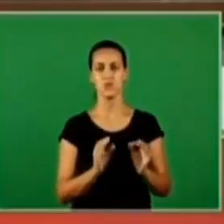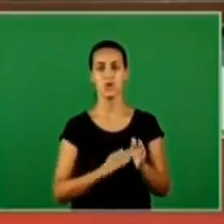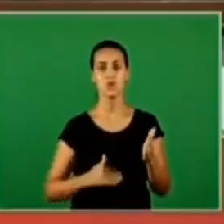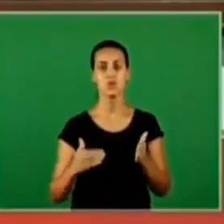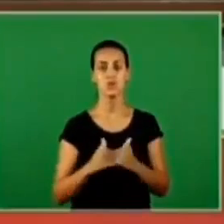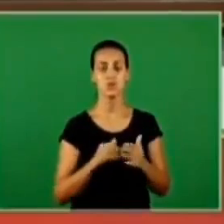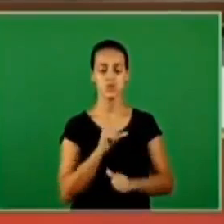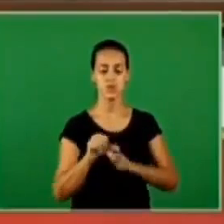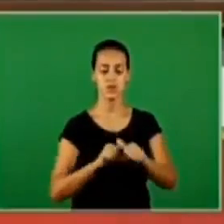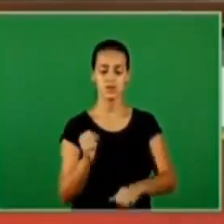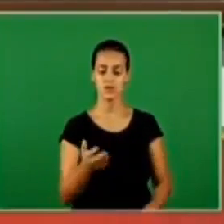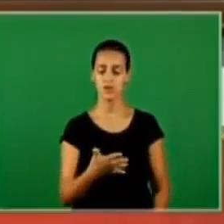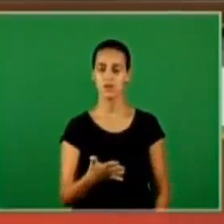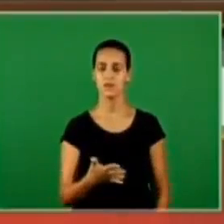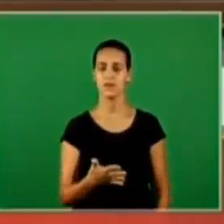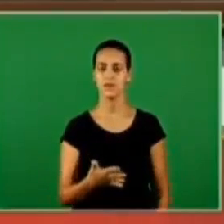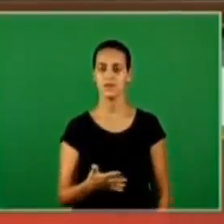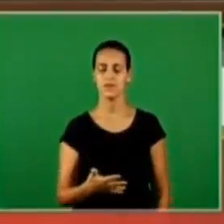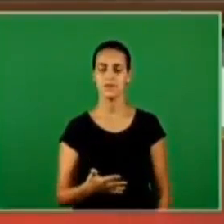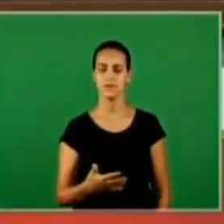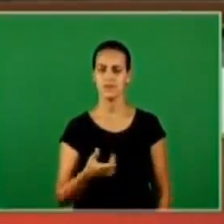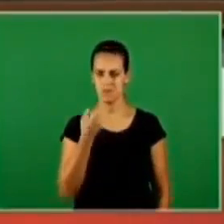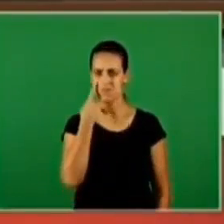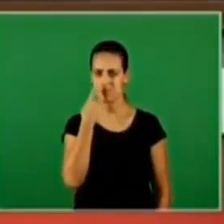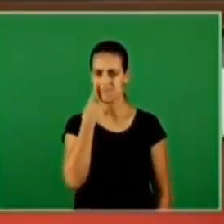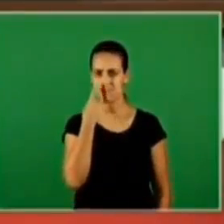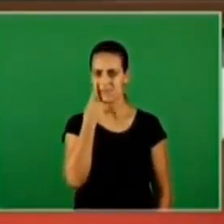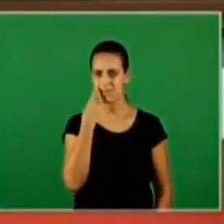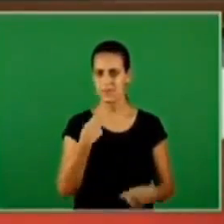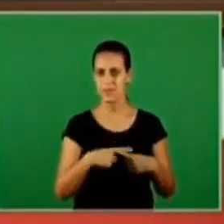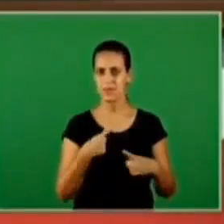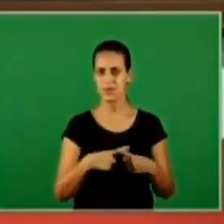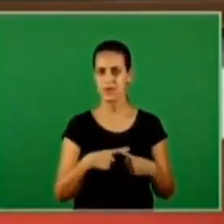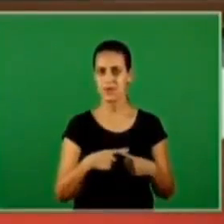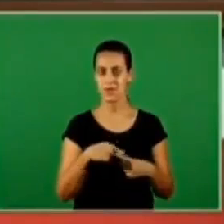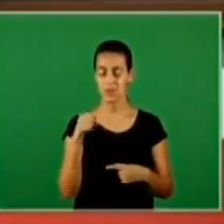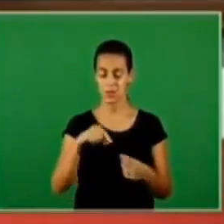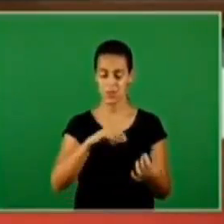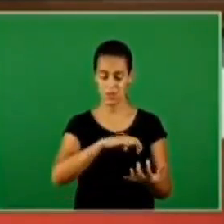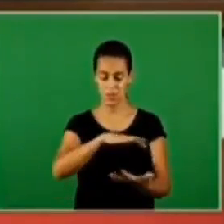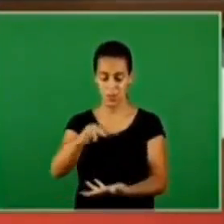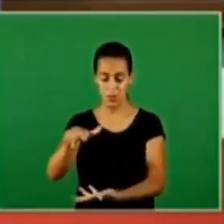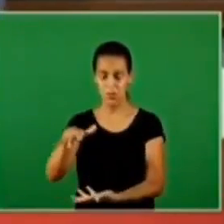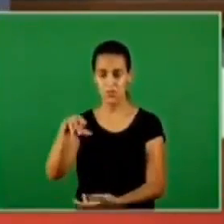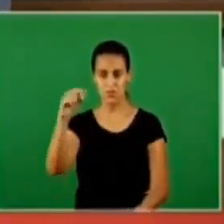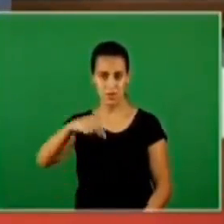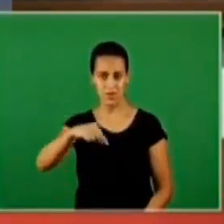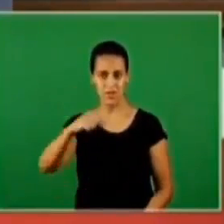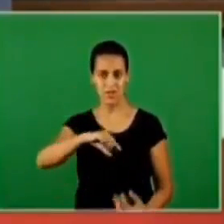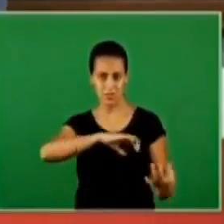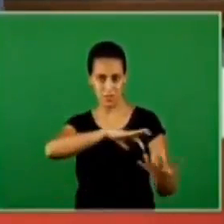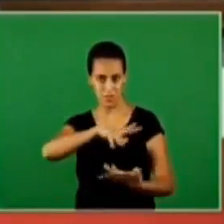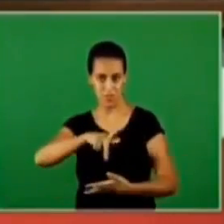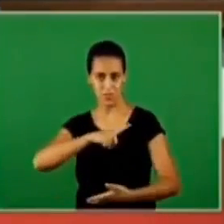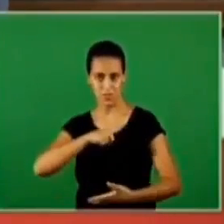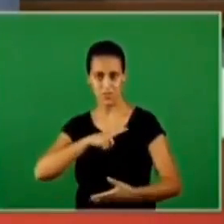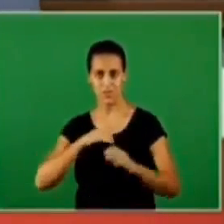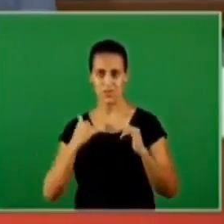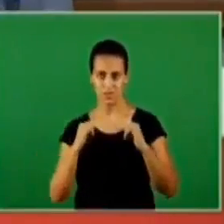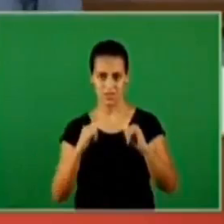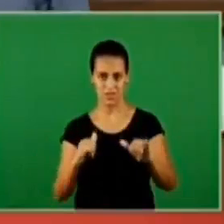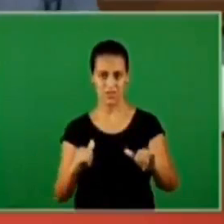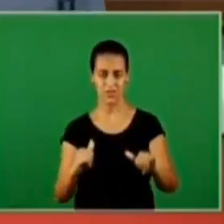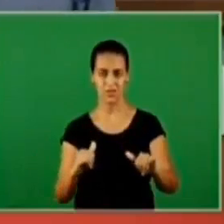everything is transformed. So this was observed, and it's very interesting that the word that is here, and this with